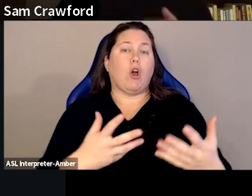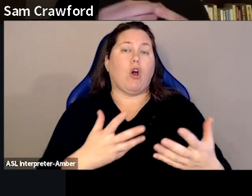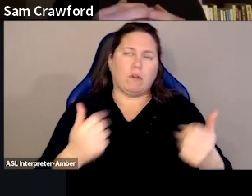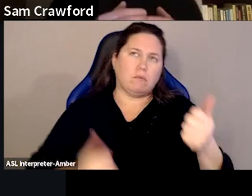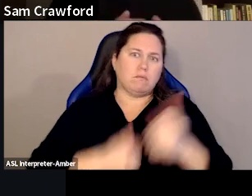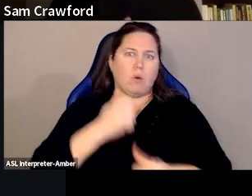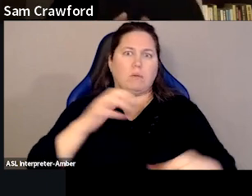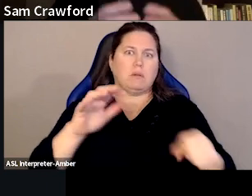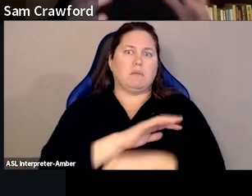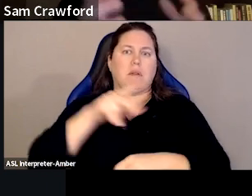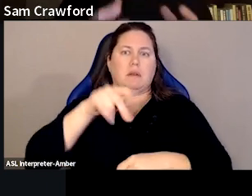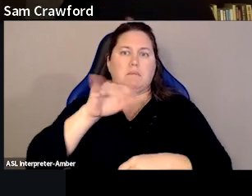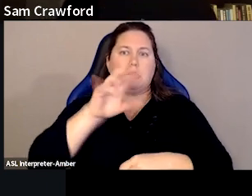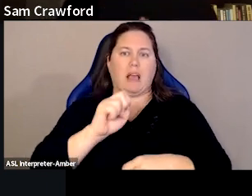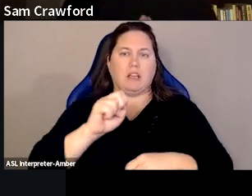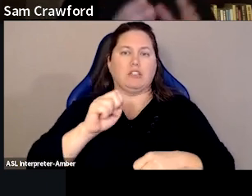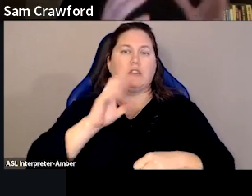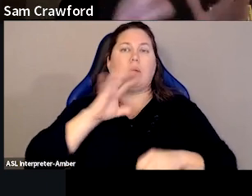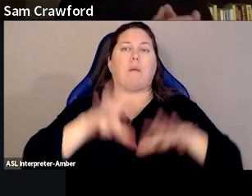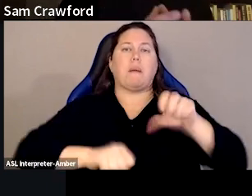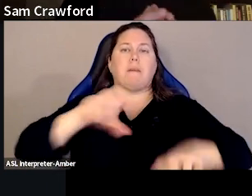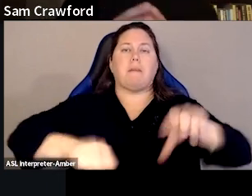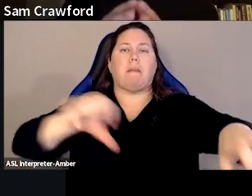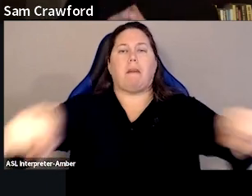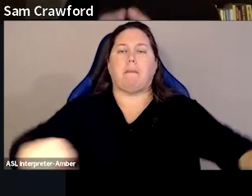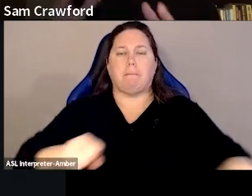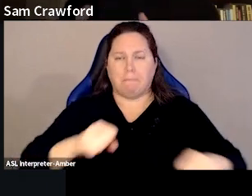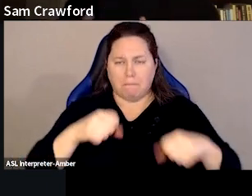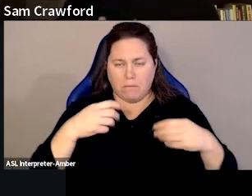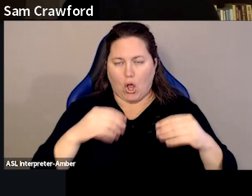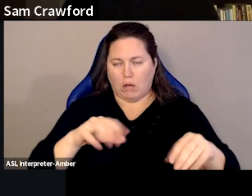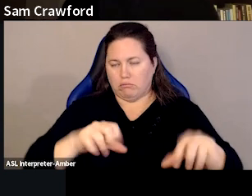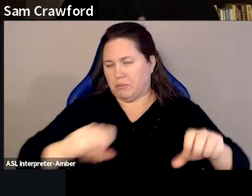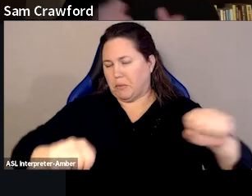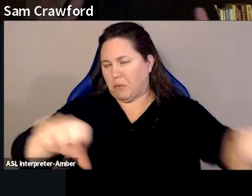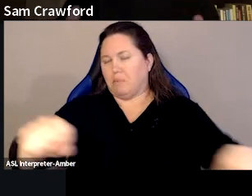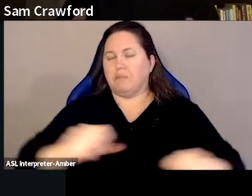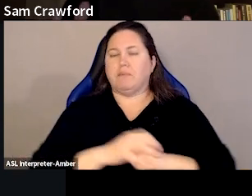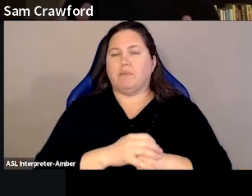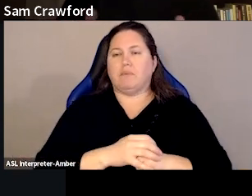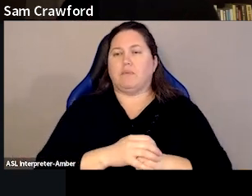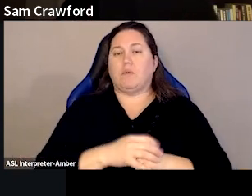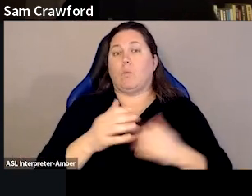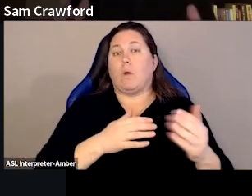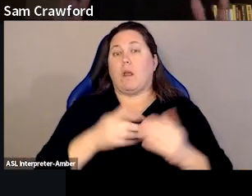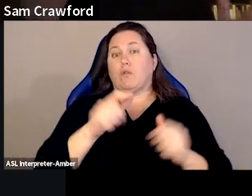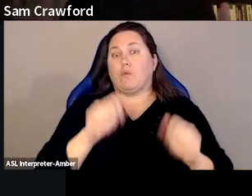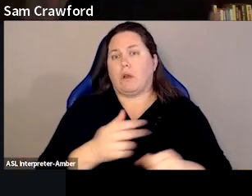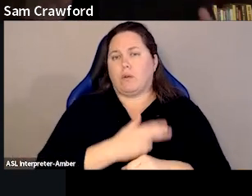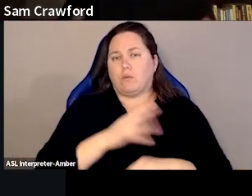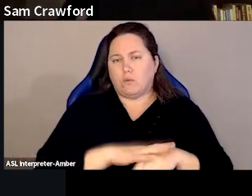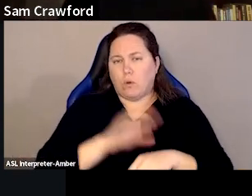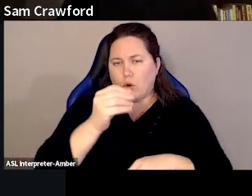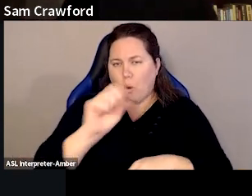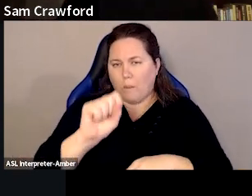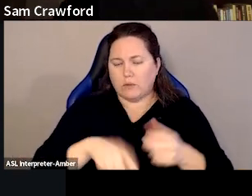share from your more established sort of WordPress and open source ecosystems that have traditionally